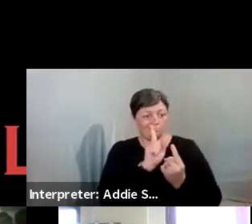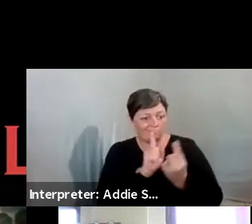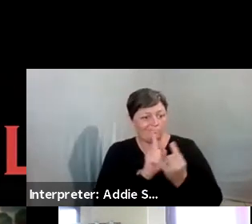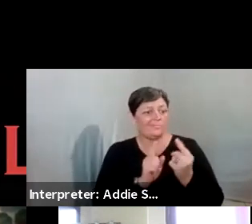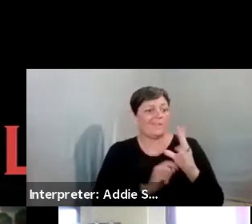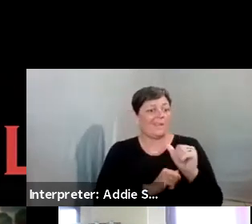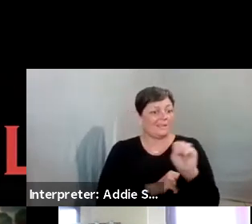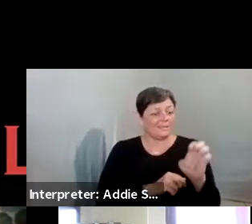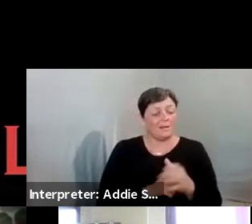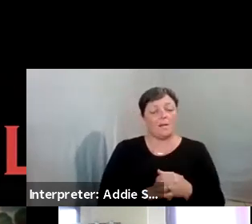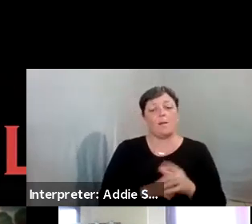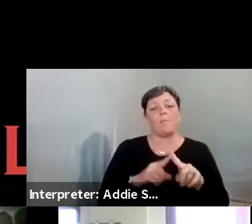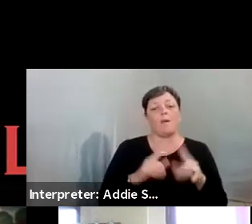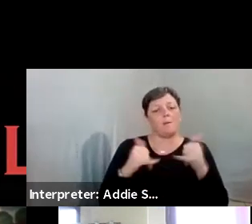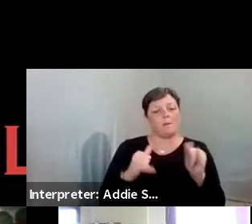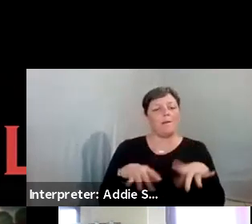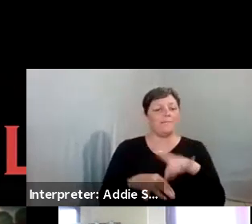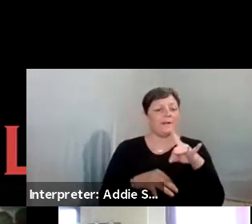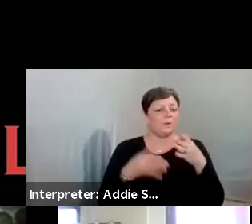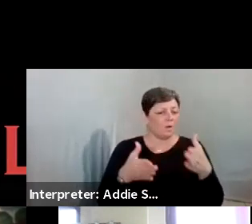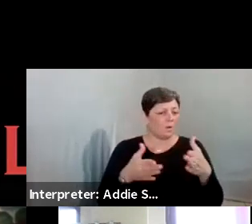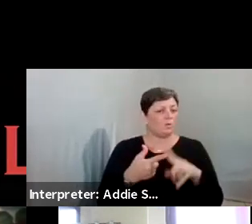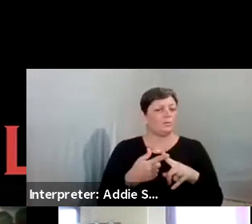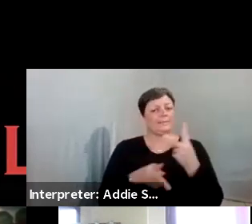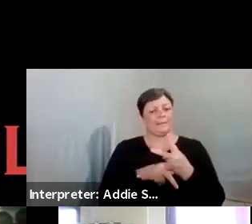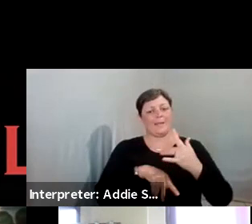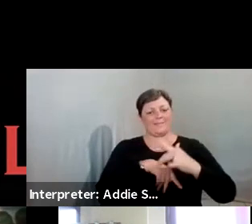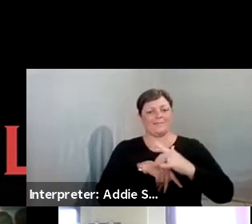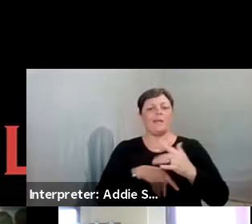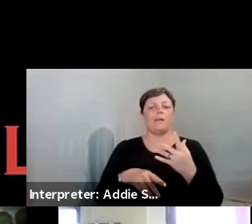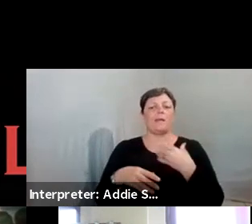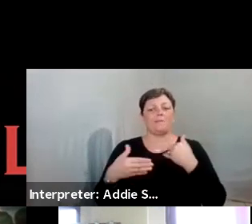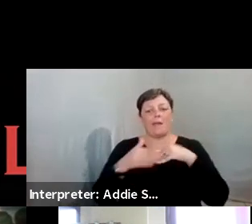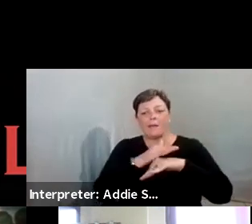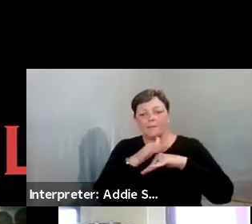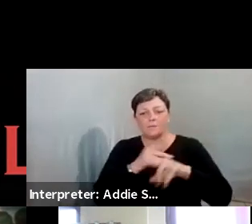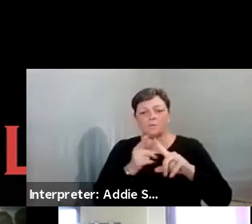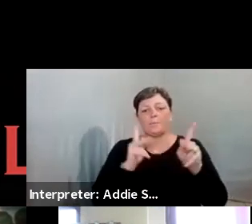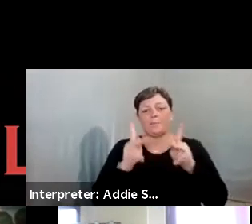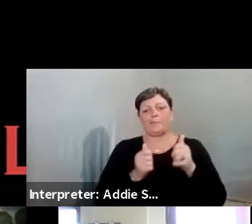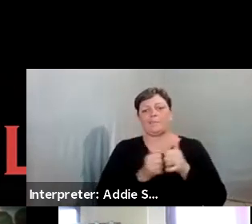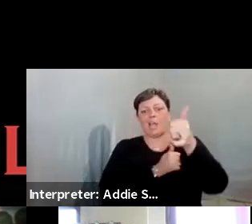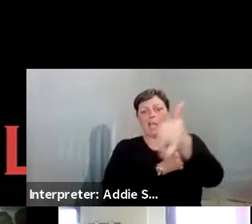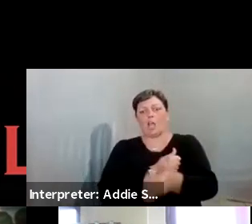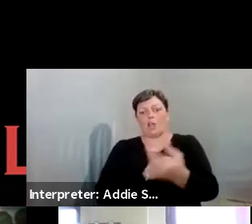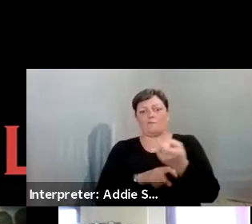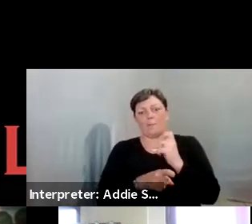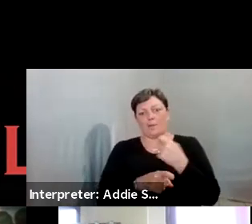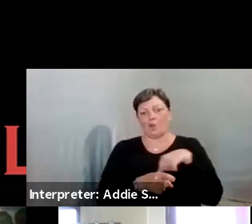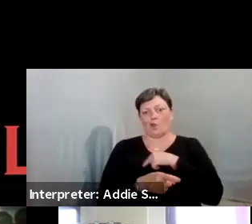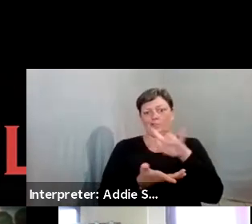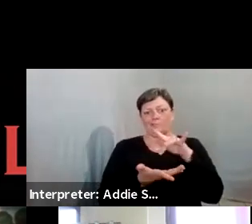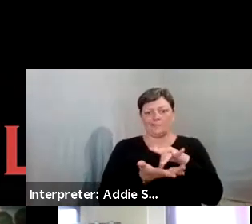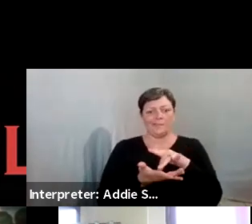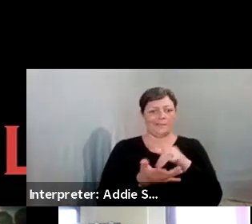cases going, but still finding ways to stay available and accessible to people who are maybe farther out from our center and aren't